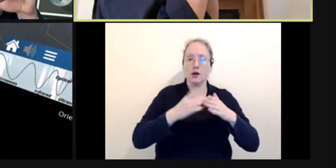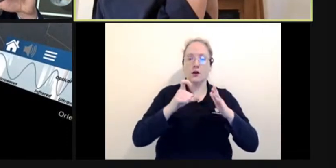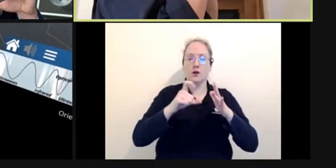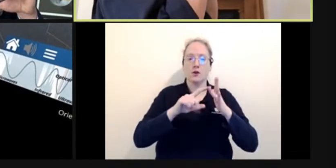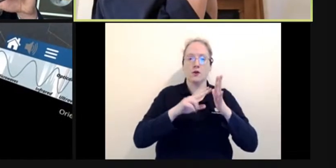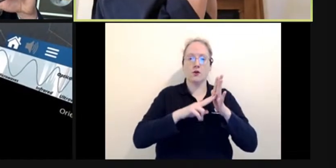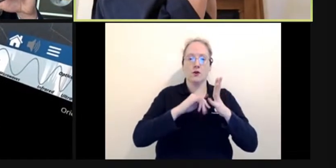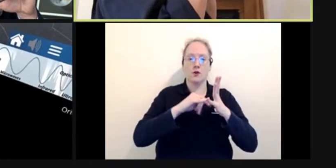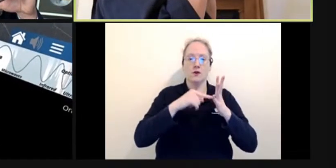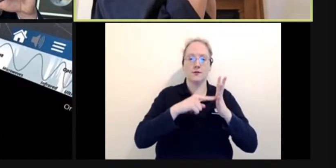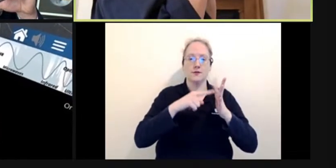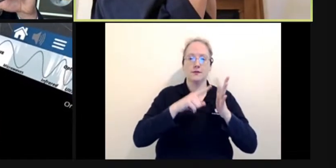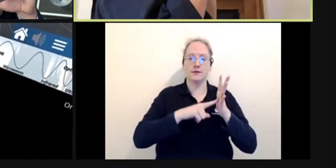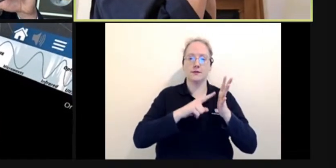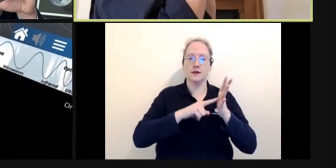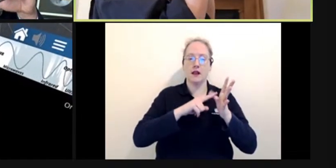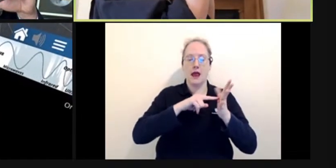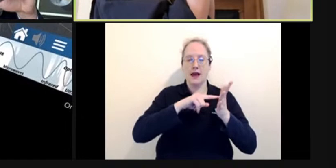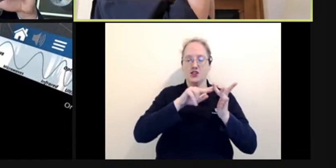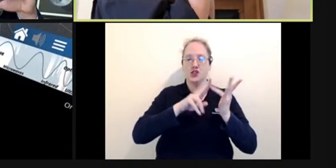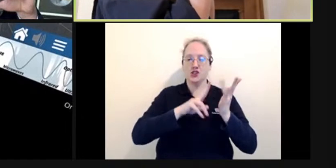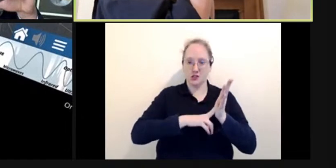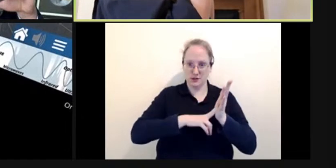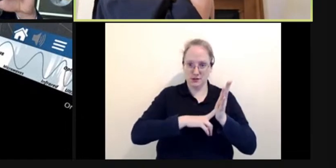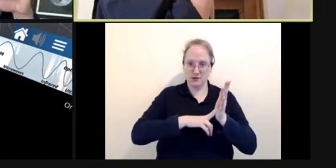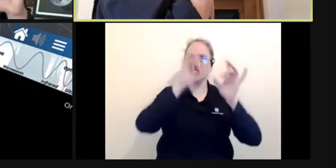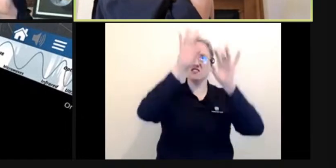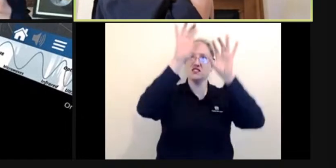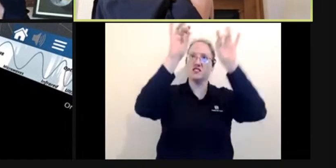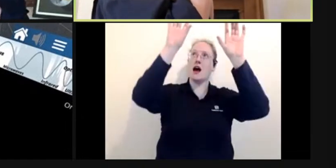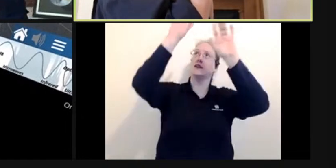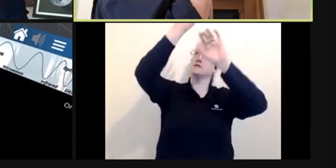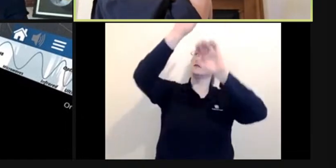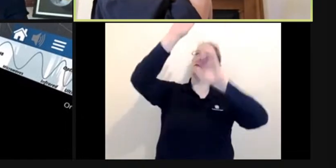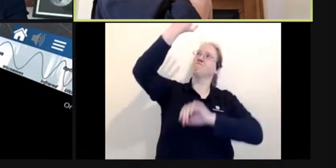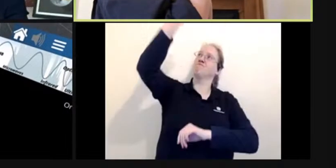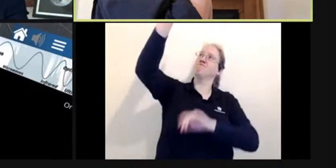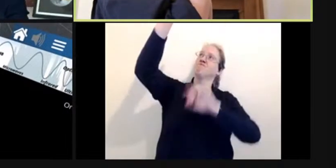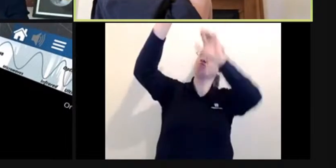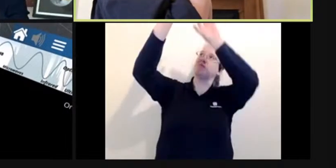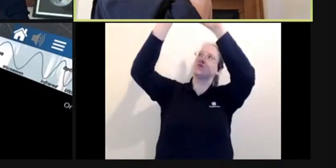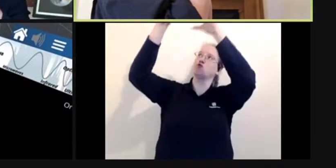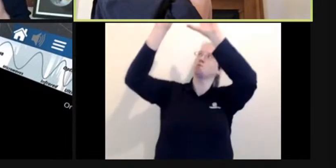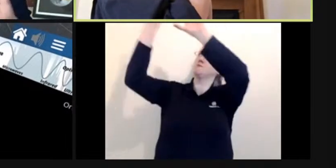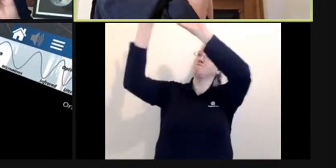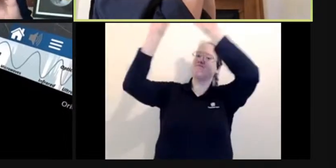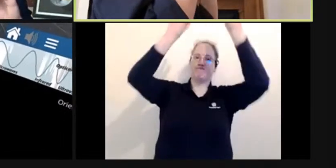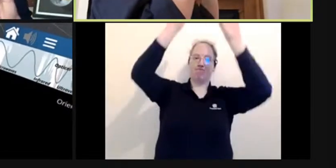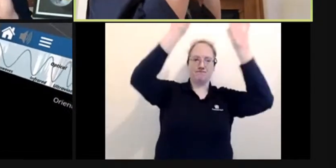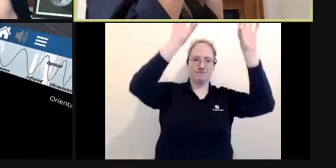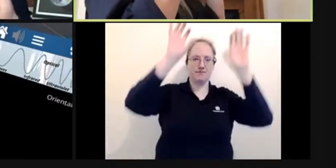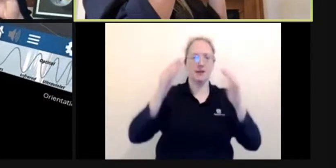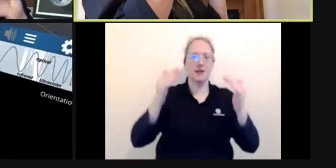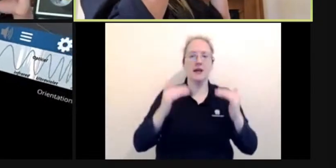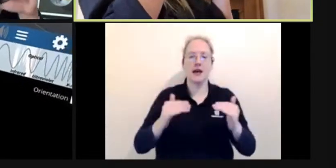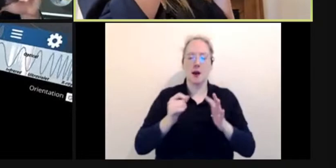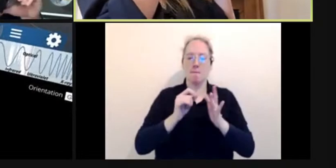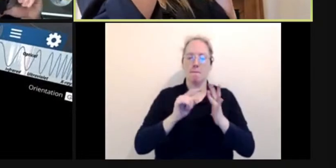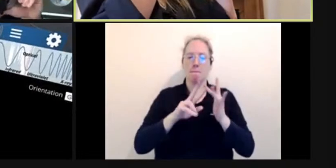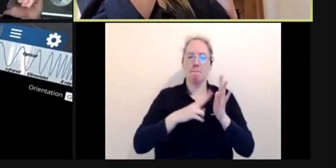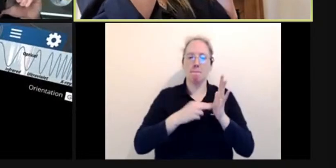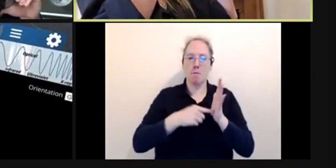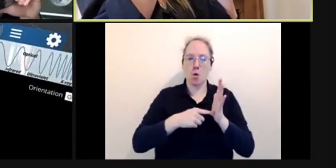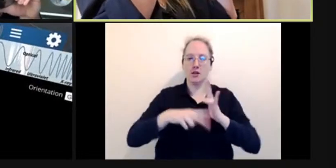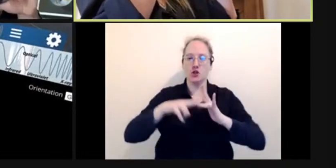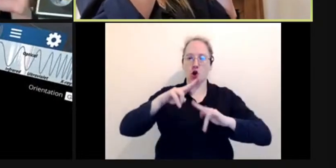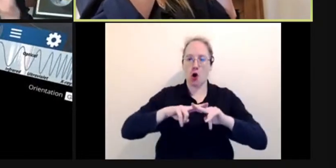and let's turn on points of interest. So just tap with your green circle there, and then we're going to go back to the